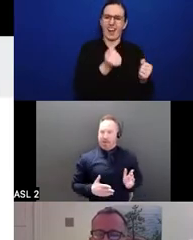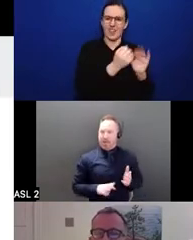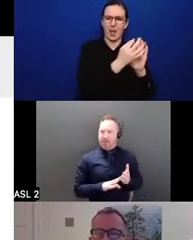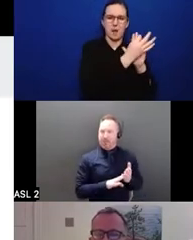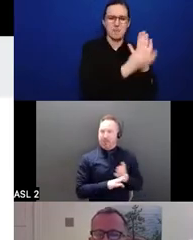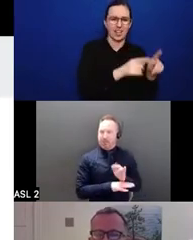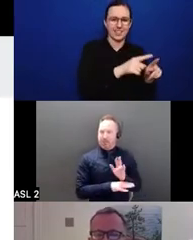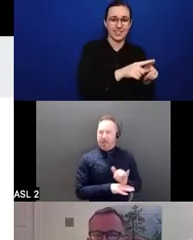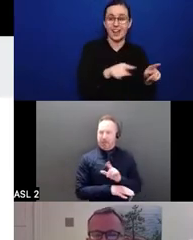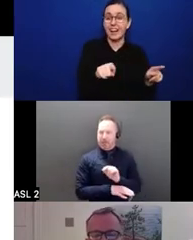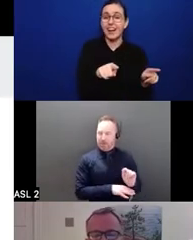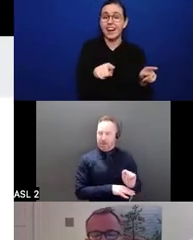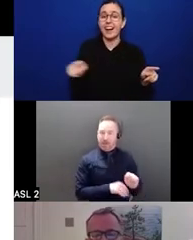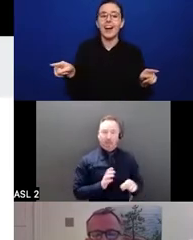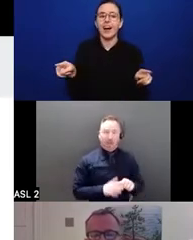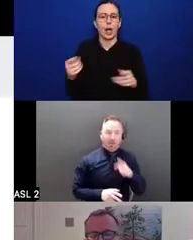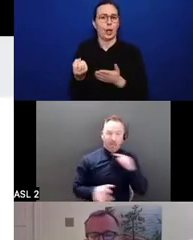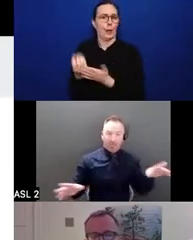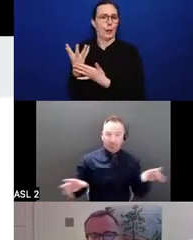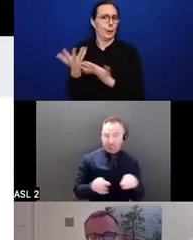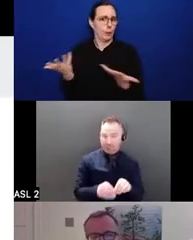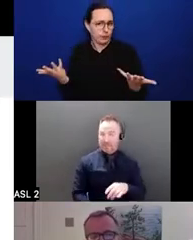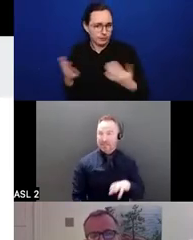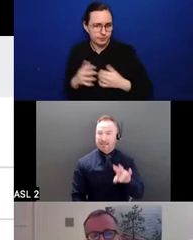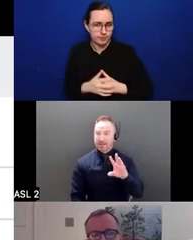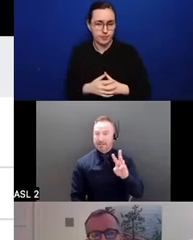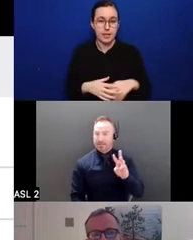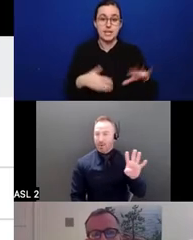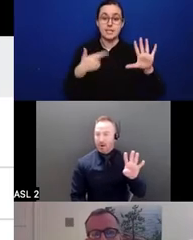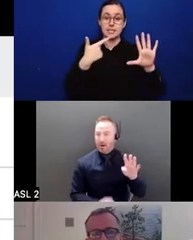policies across the 14 countries. Next slide, please.